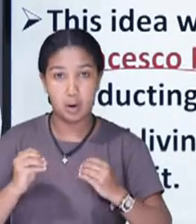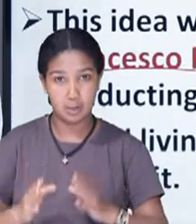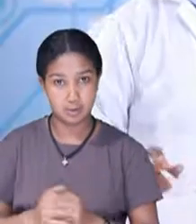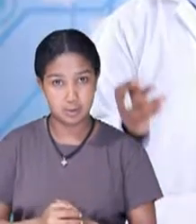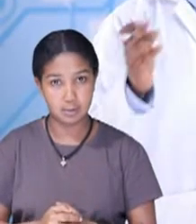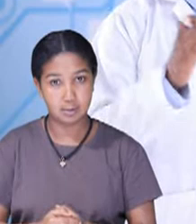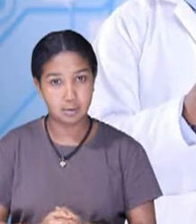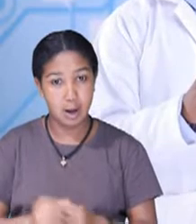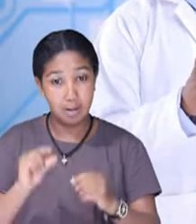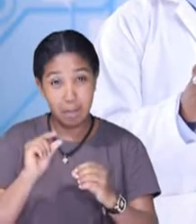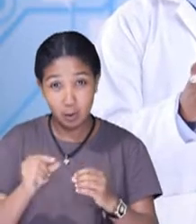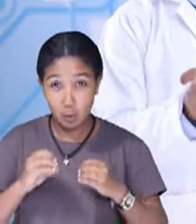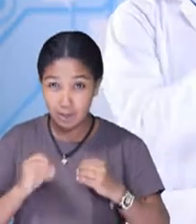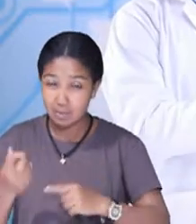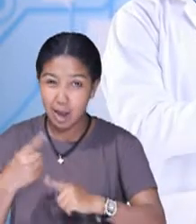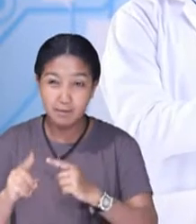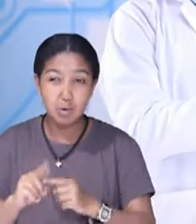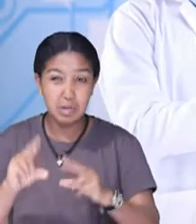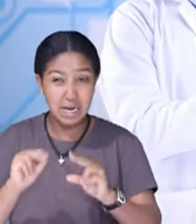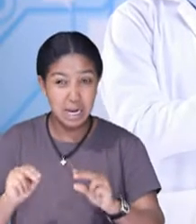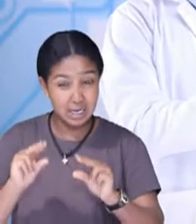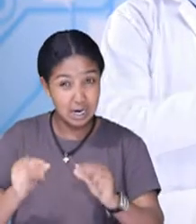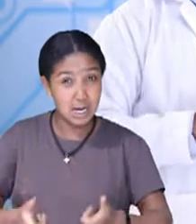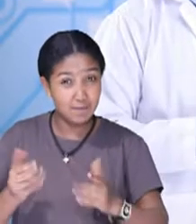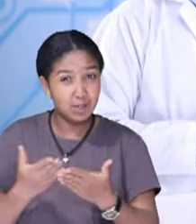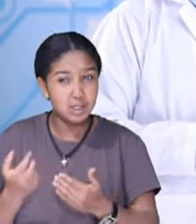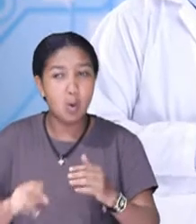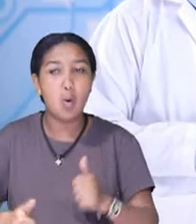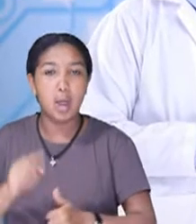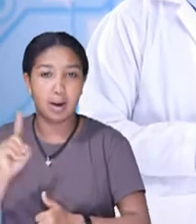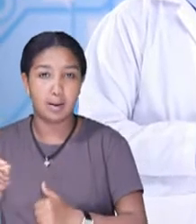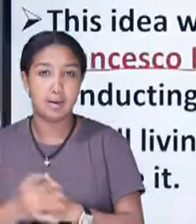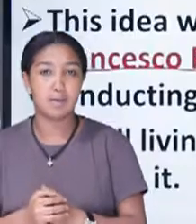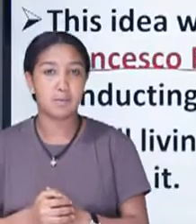microorganisms. Are microorganisms come from non-living things or living things?